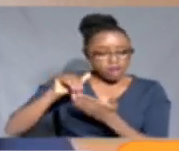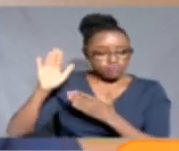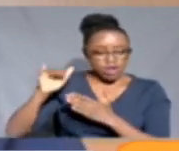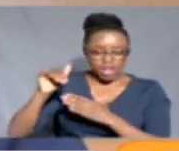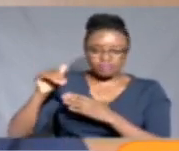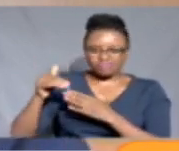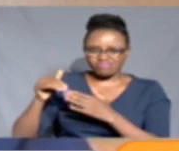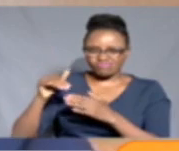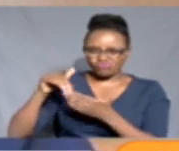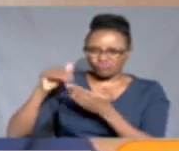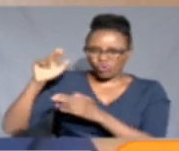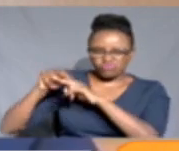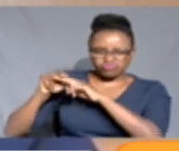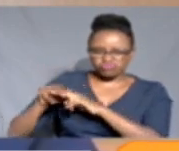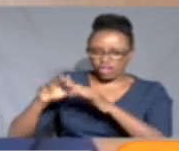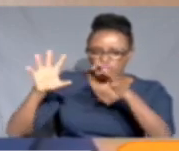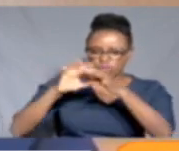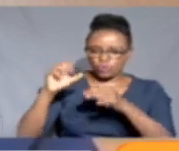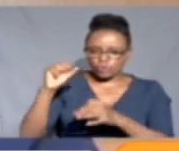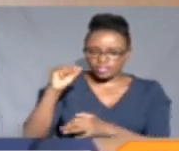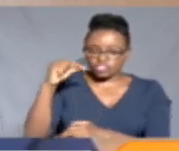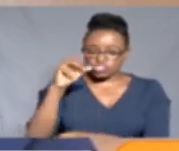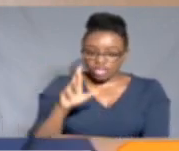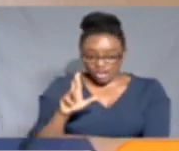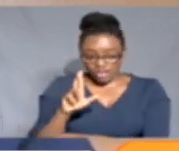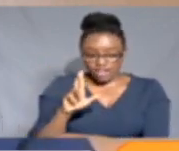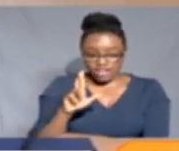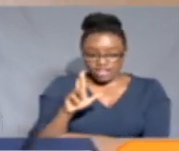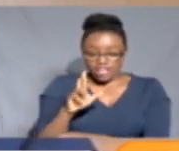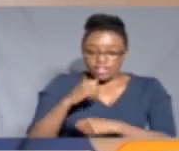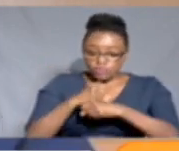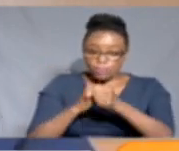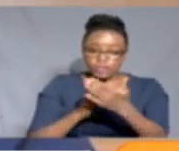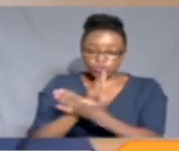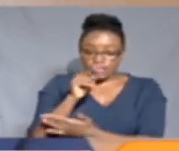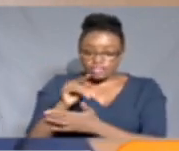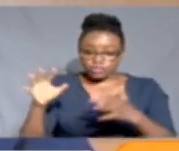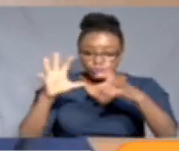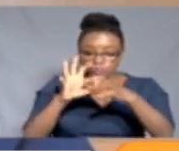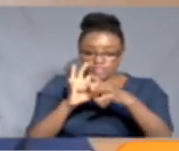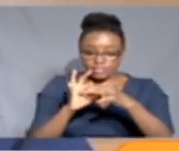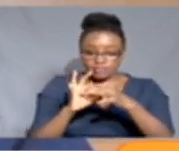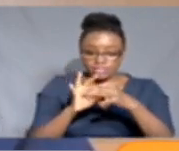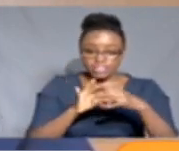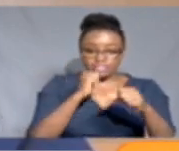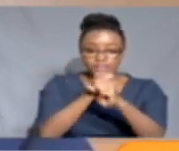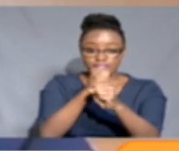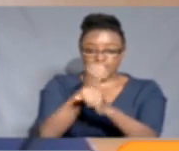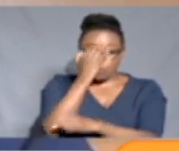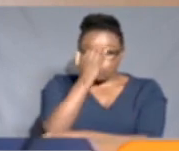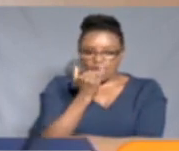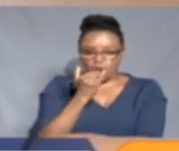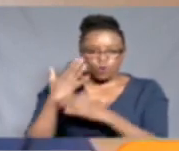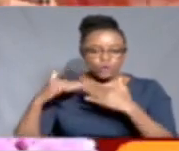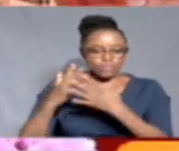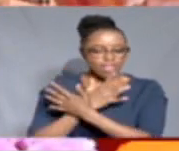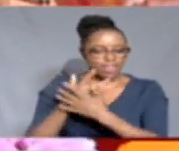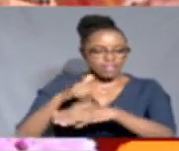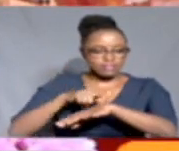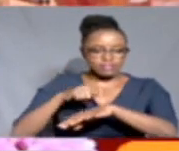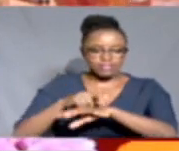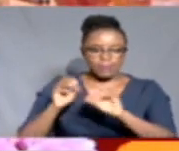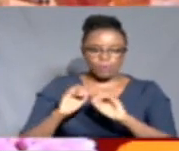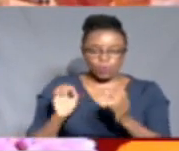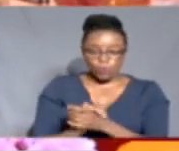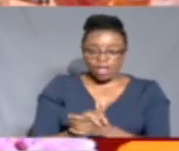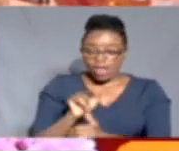by connecting it to the SGR in Naivasha. Make sure that connectivity is done so that we do not lose any time.